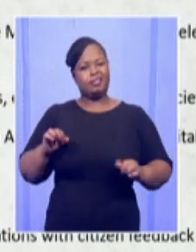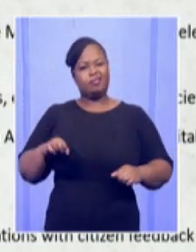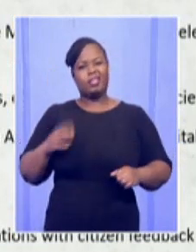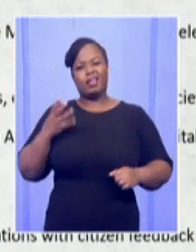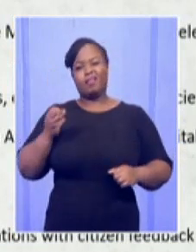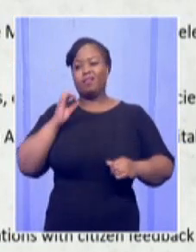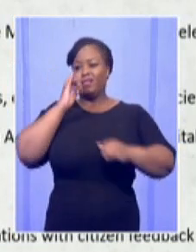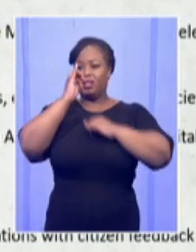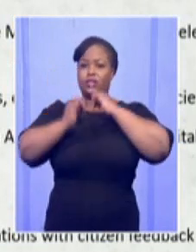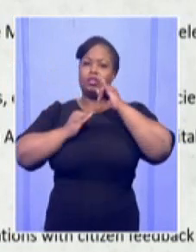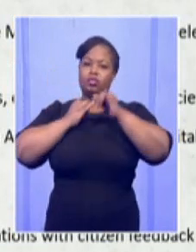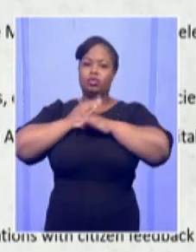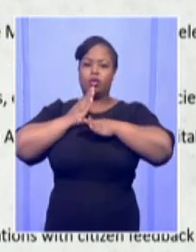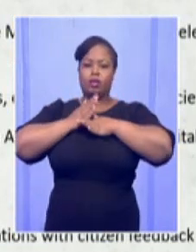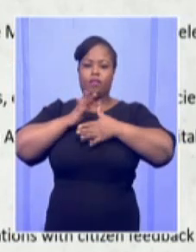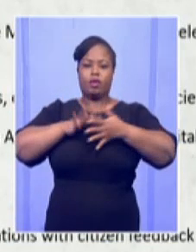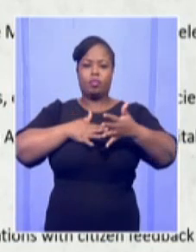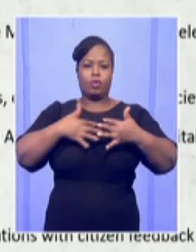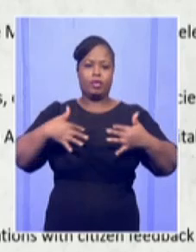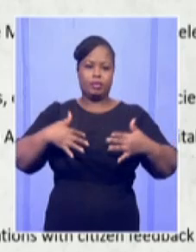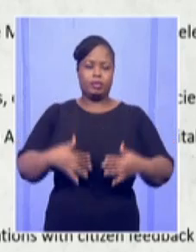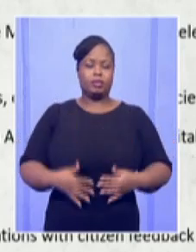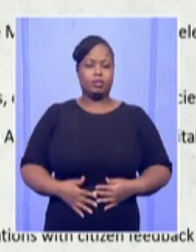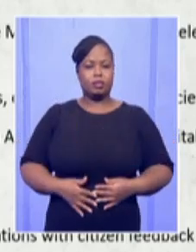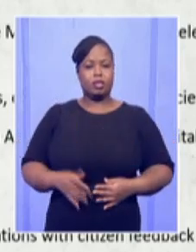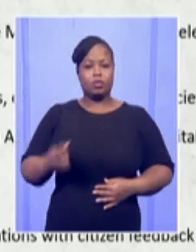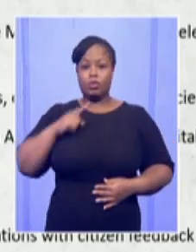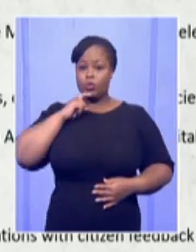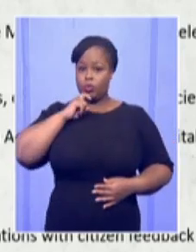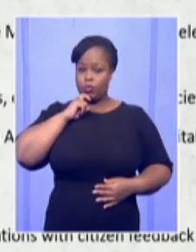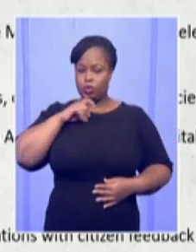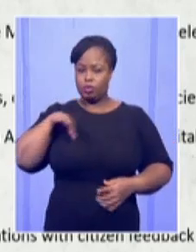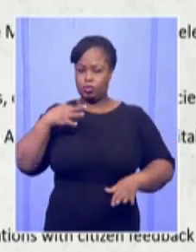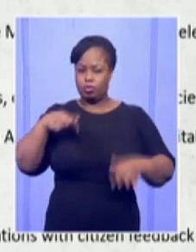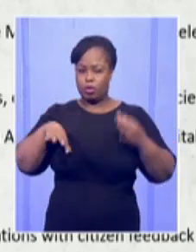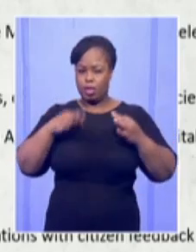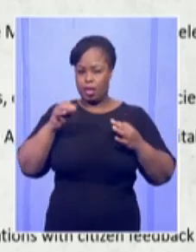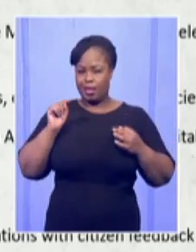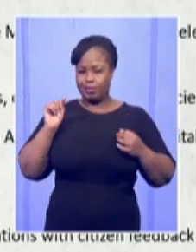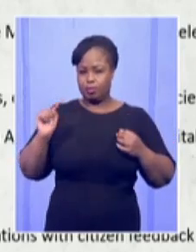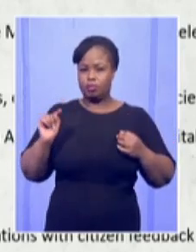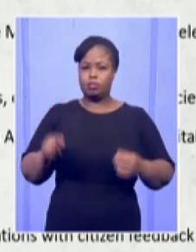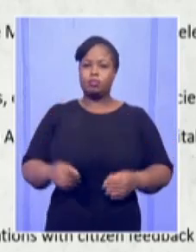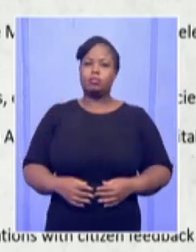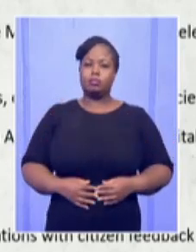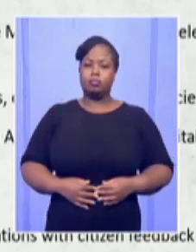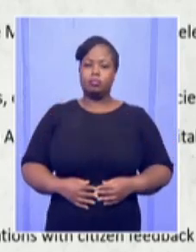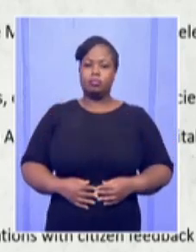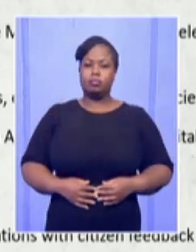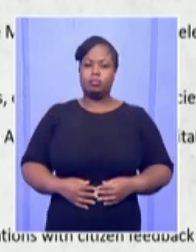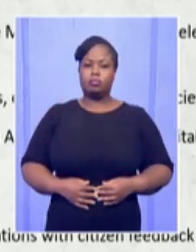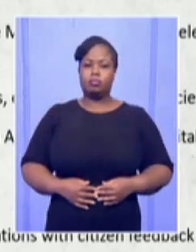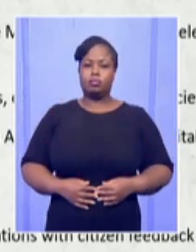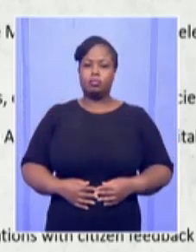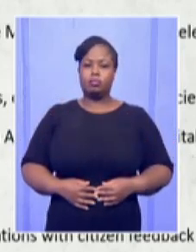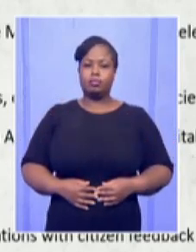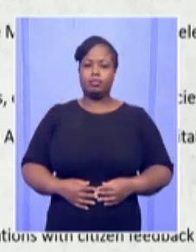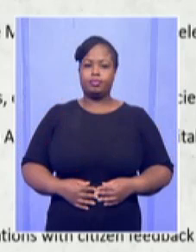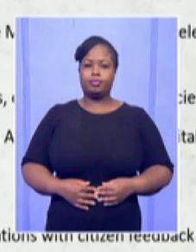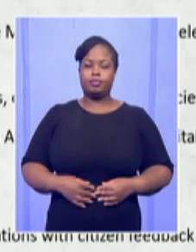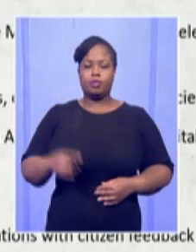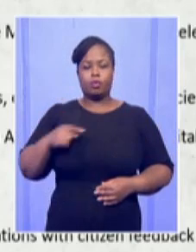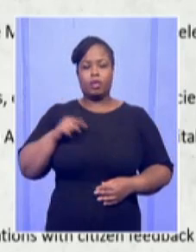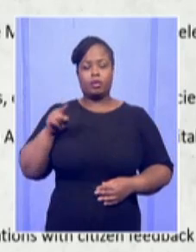frameworks that were used as a basis for the analysis here, because they provide sort of like a